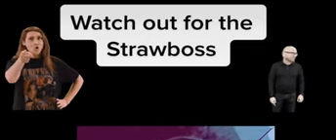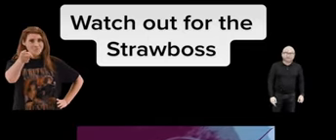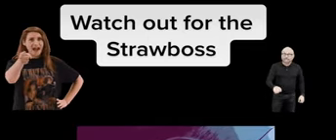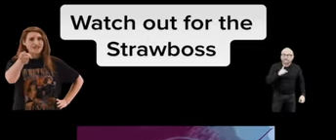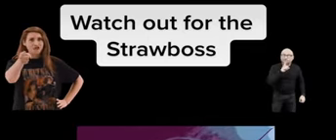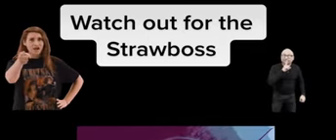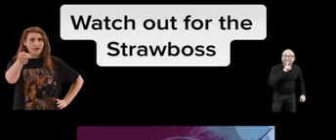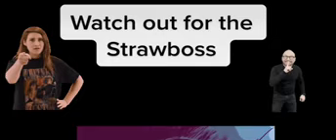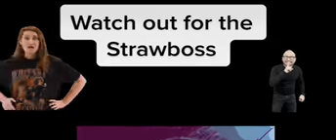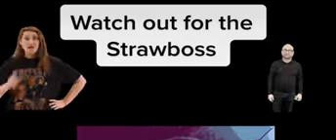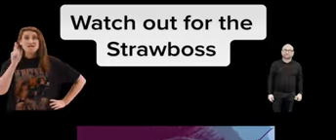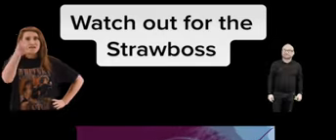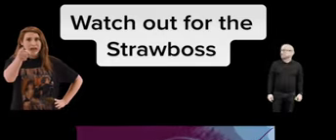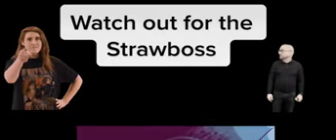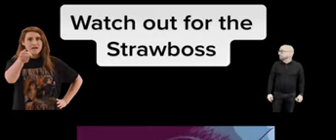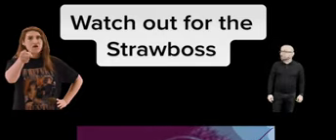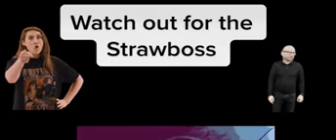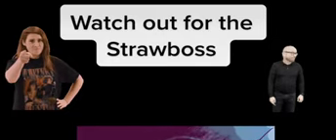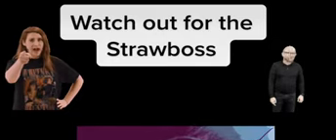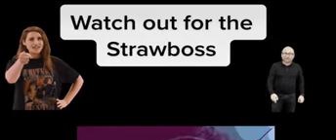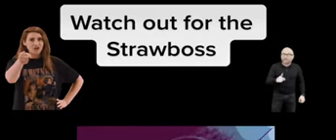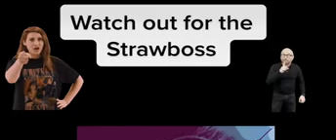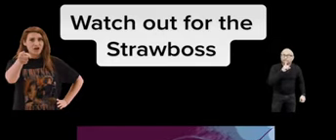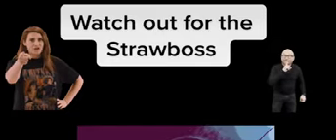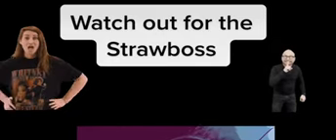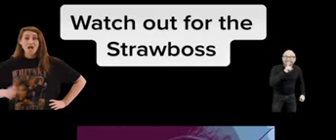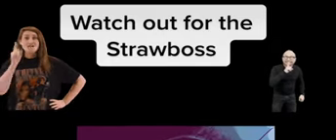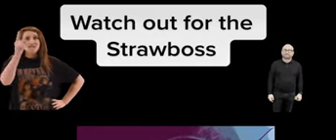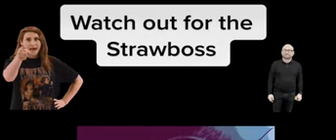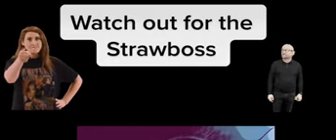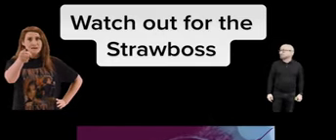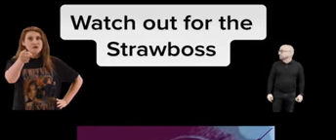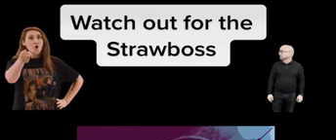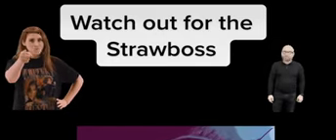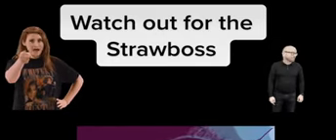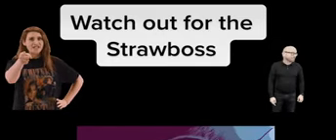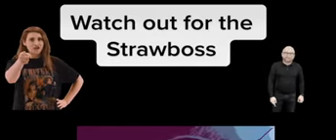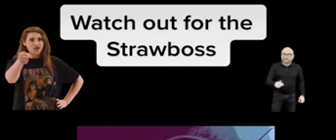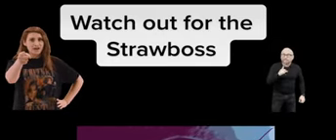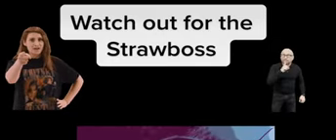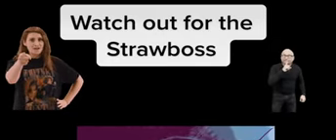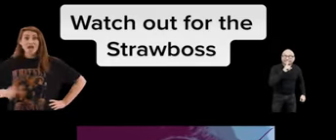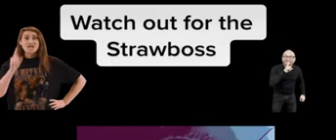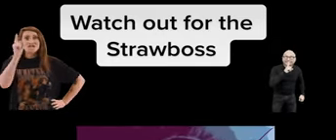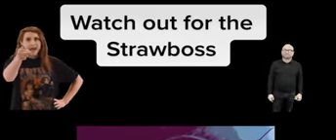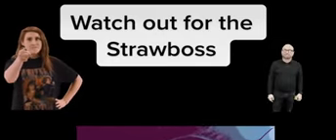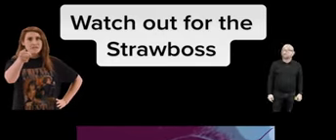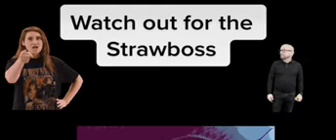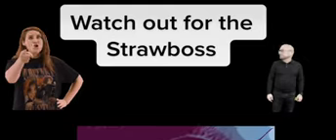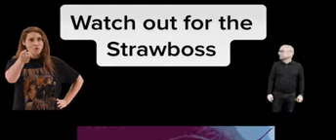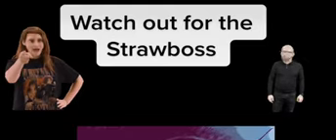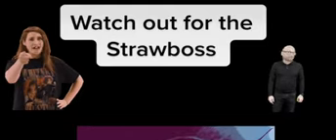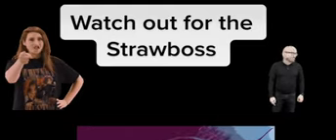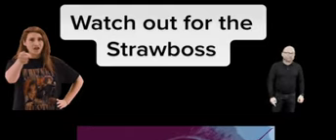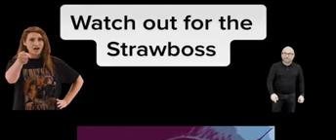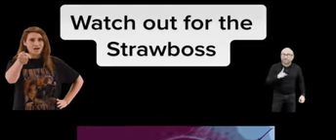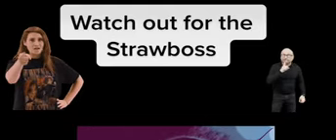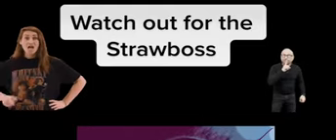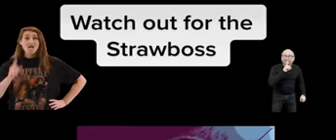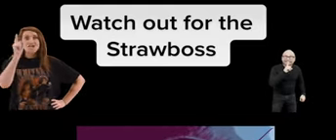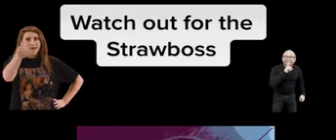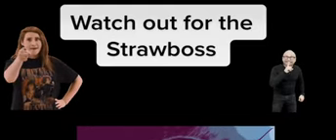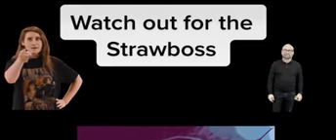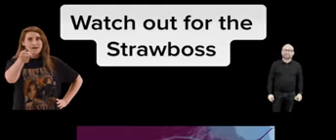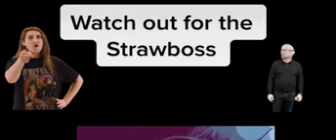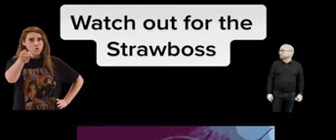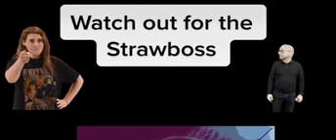Yeah, they would be considered a straw boss. My father warned me about them many years ago when I was coming into the